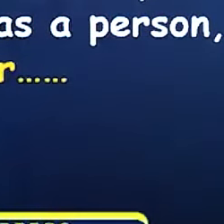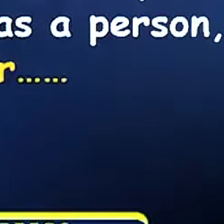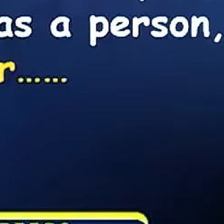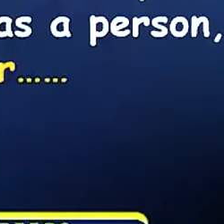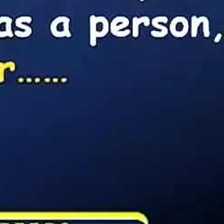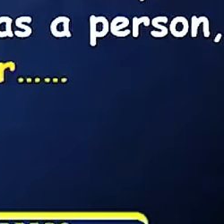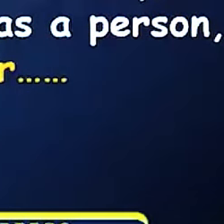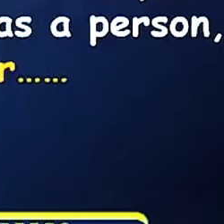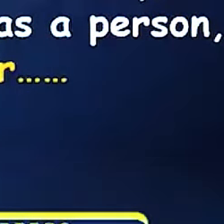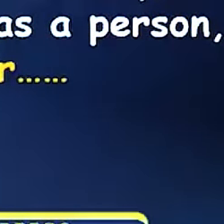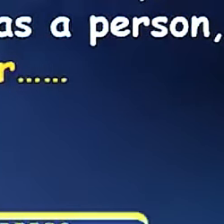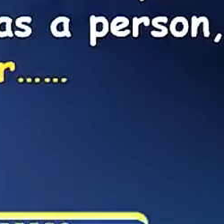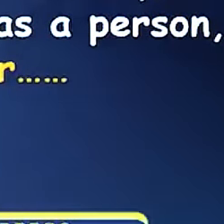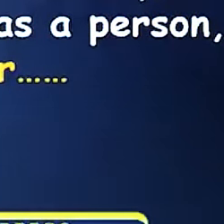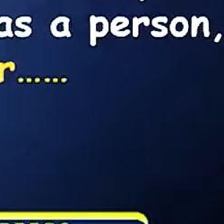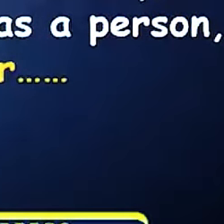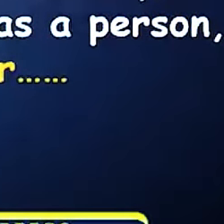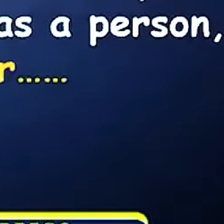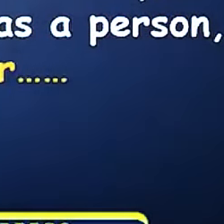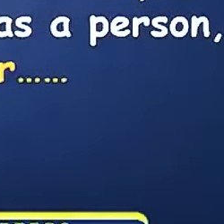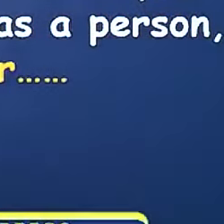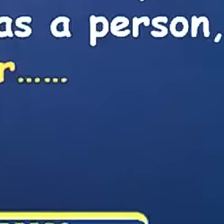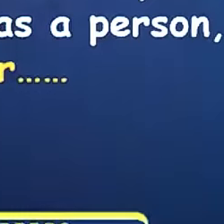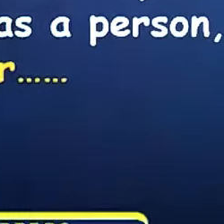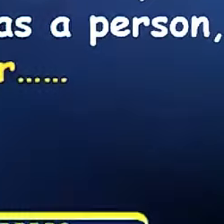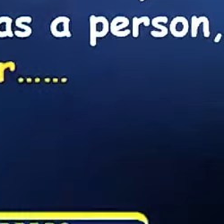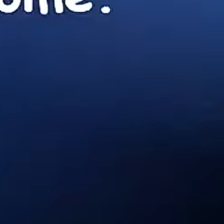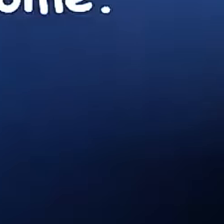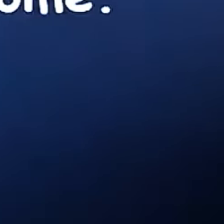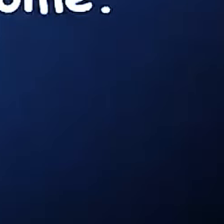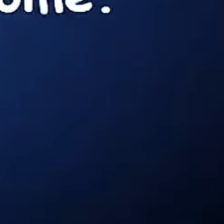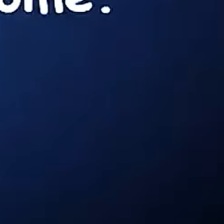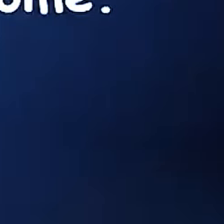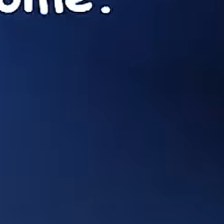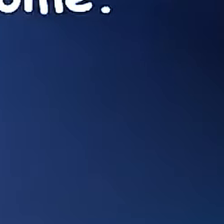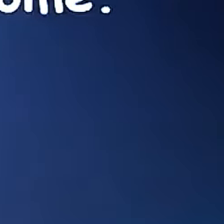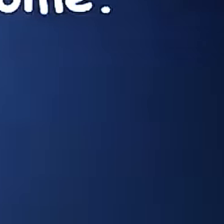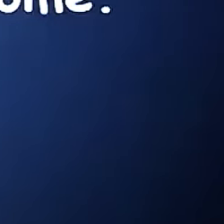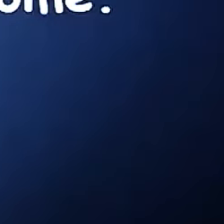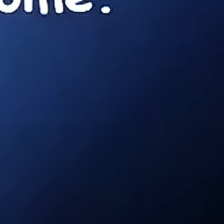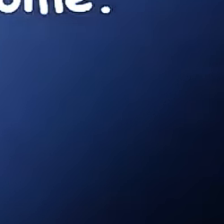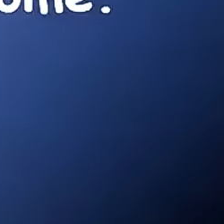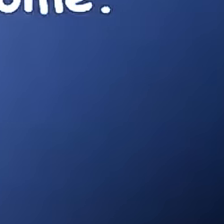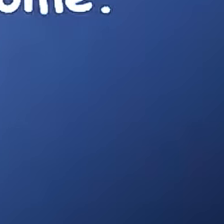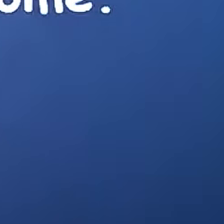but remember it is impossible that no offenses should